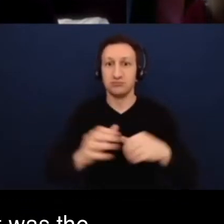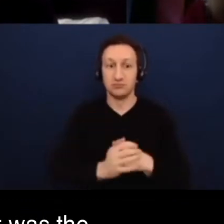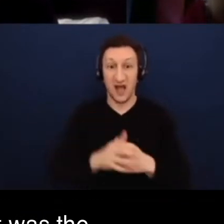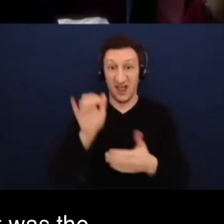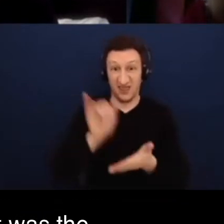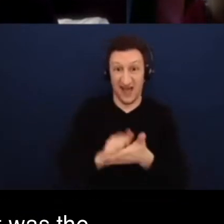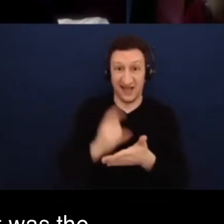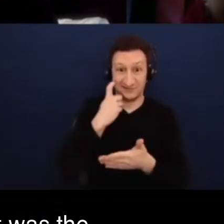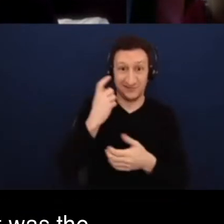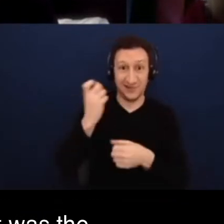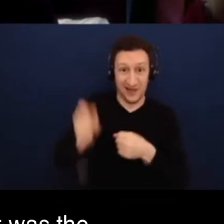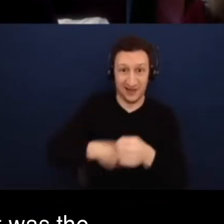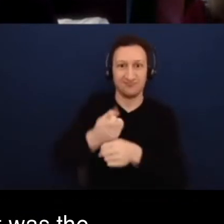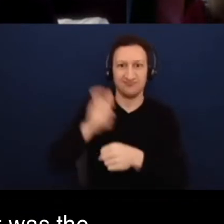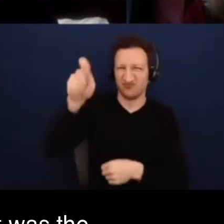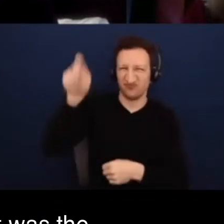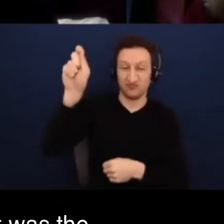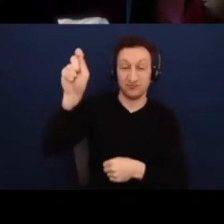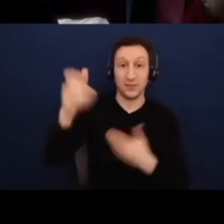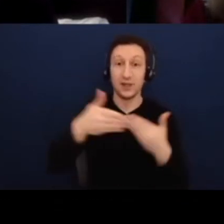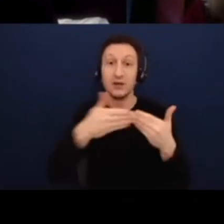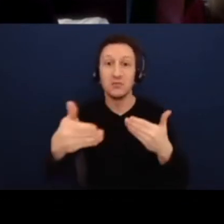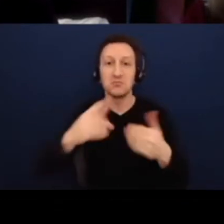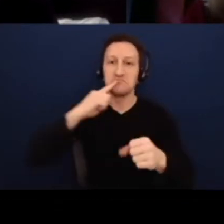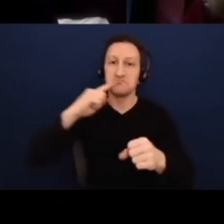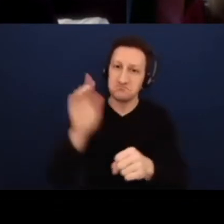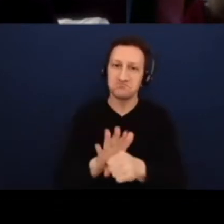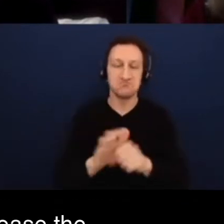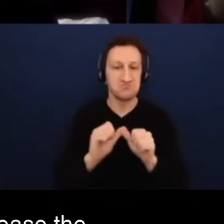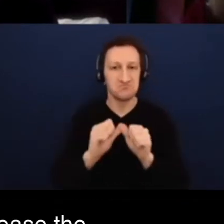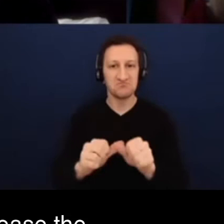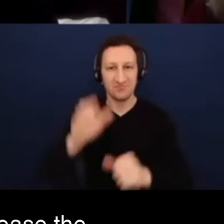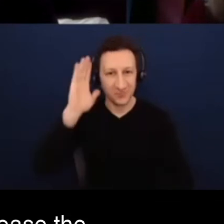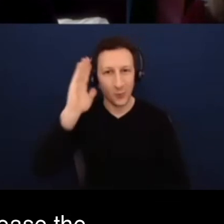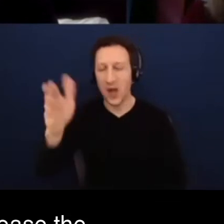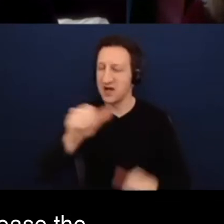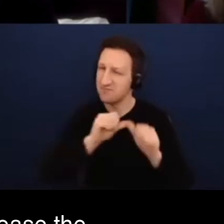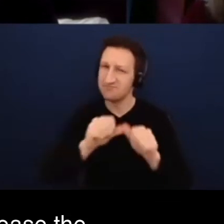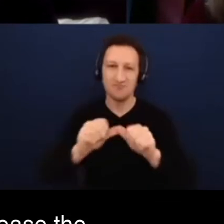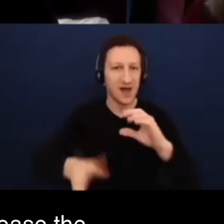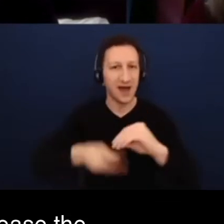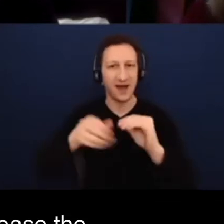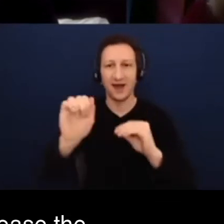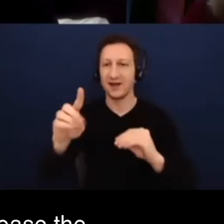was the right time to take action and